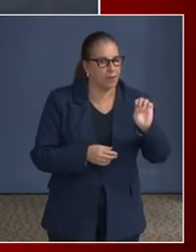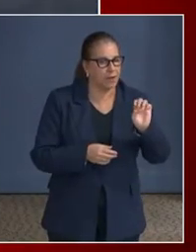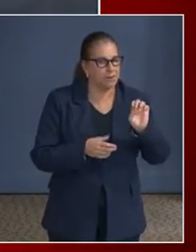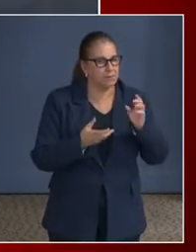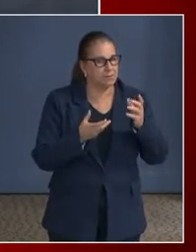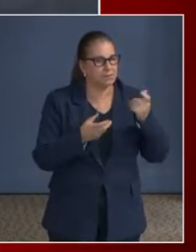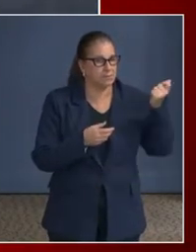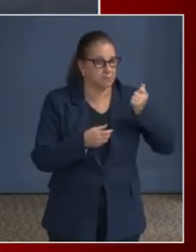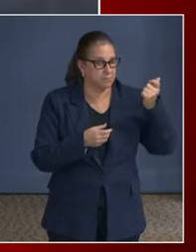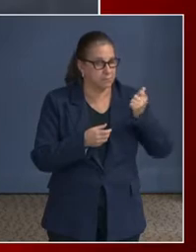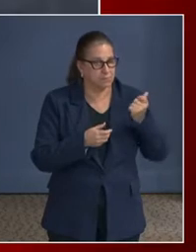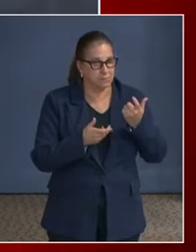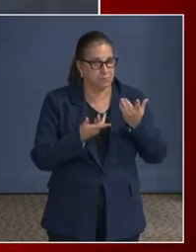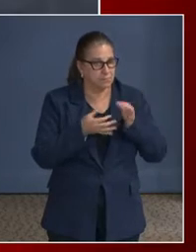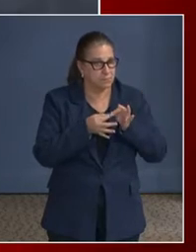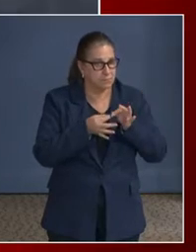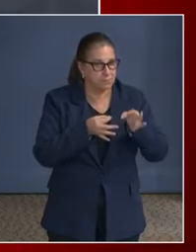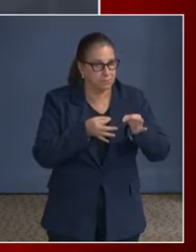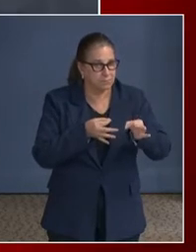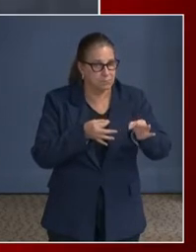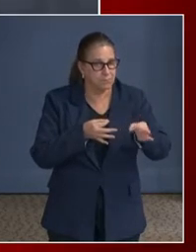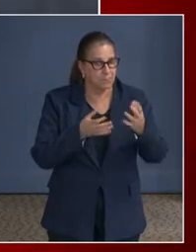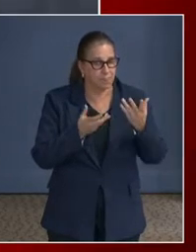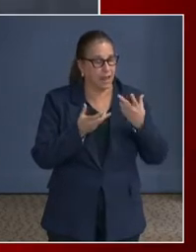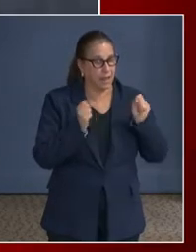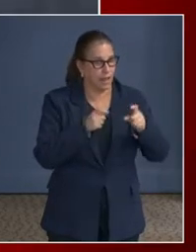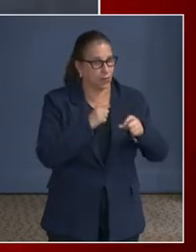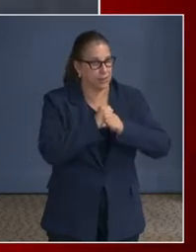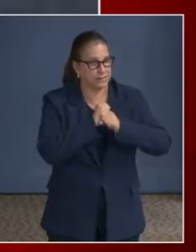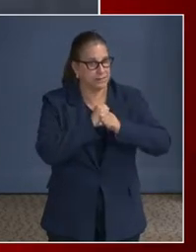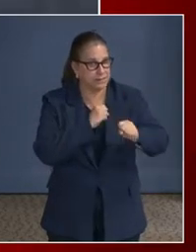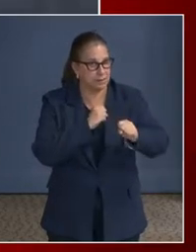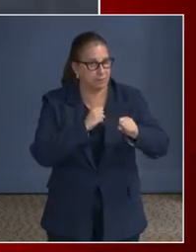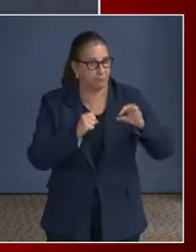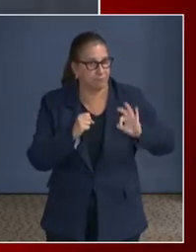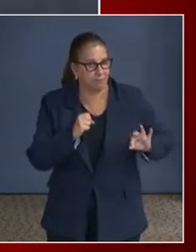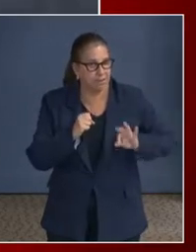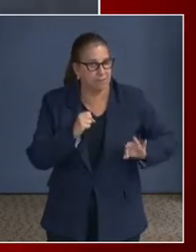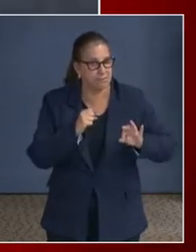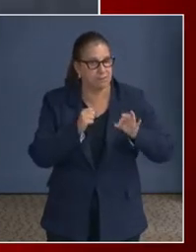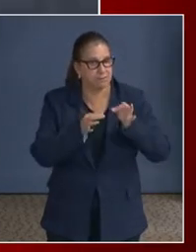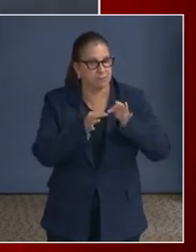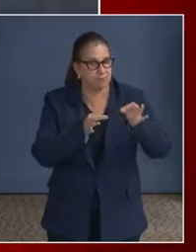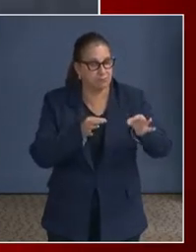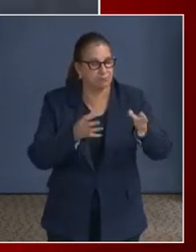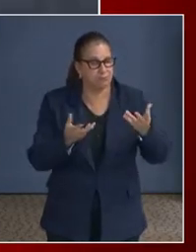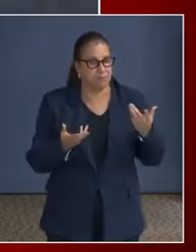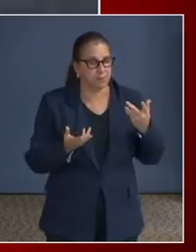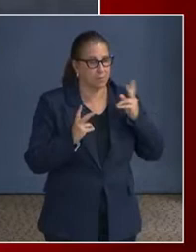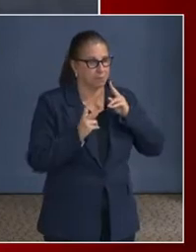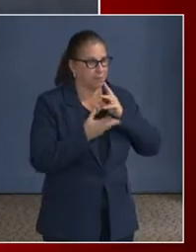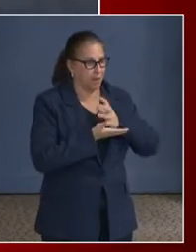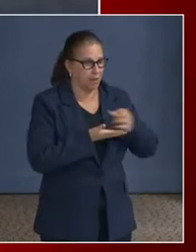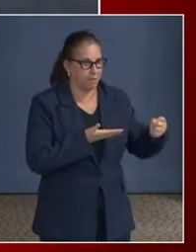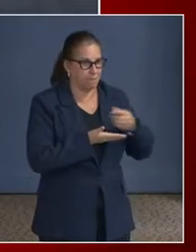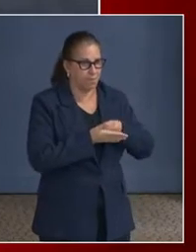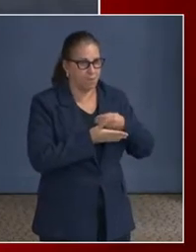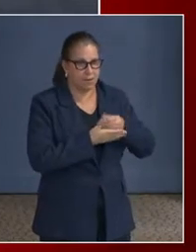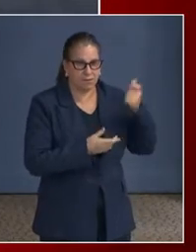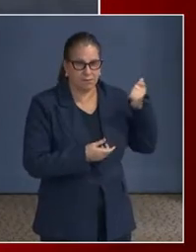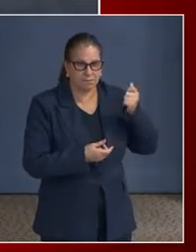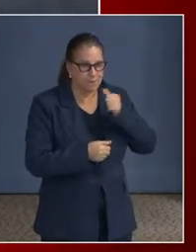run out and they're not going to be able to provide the benefits that they hope. Do you have any revised expectations for DC residents about